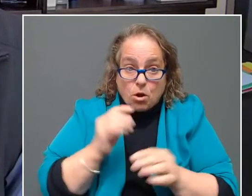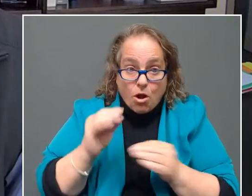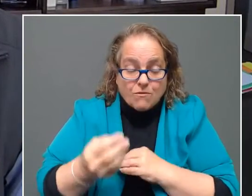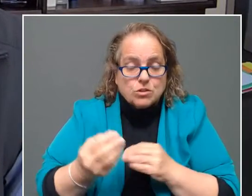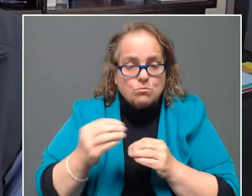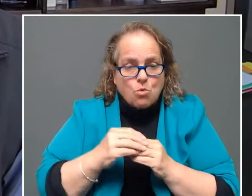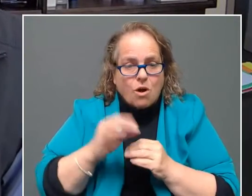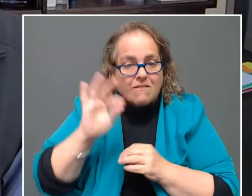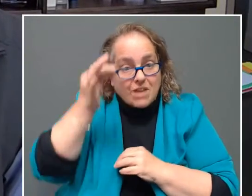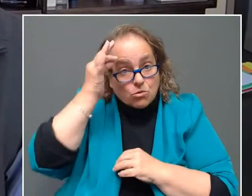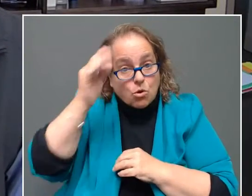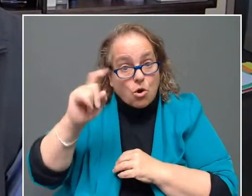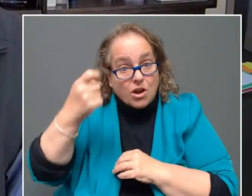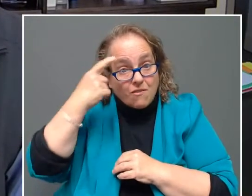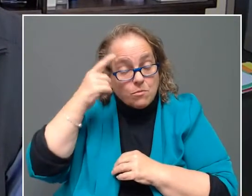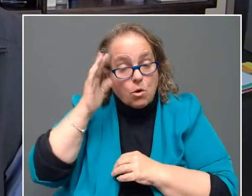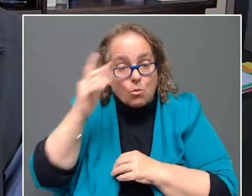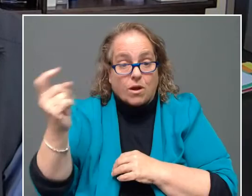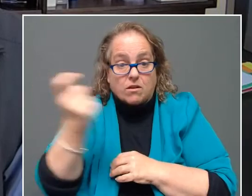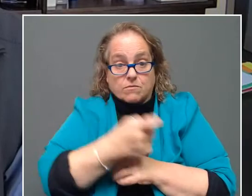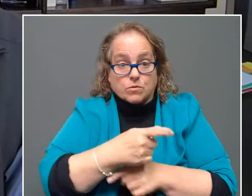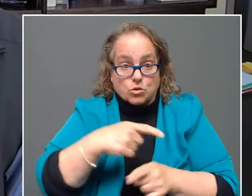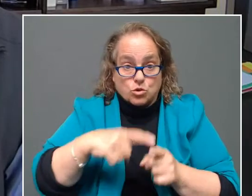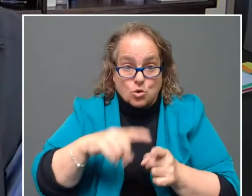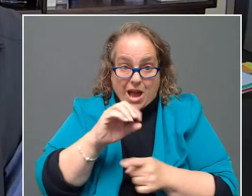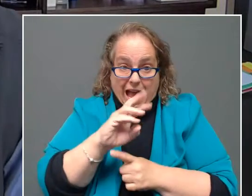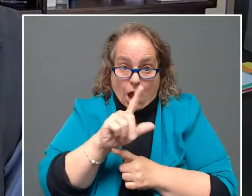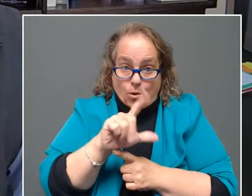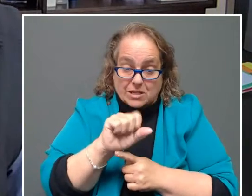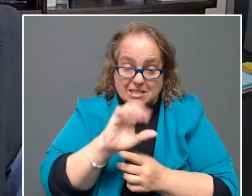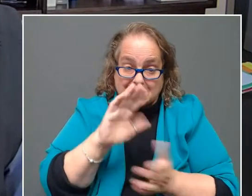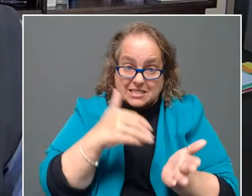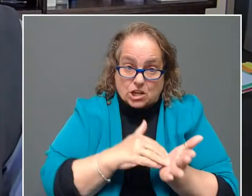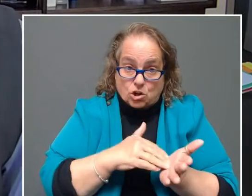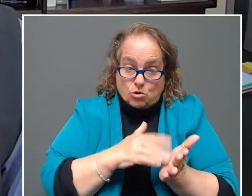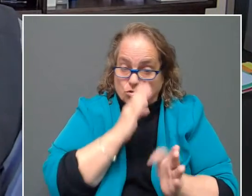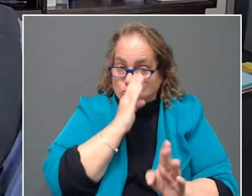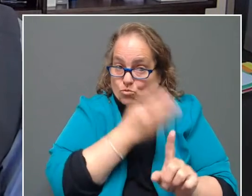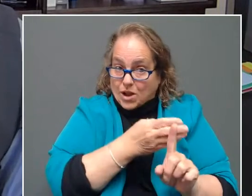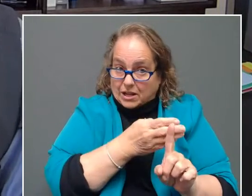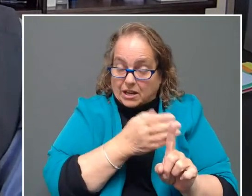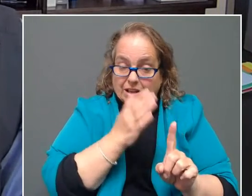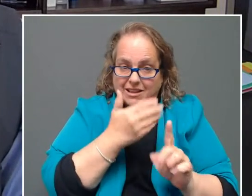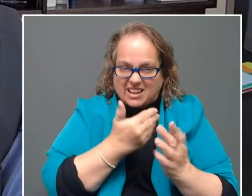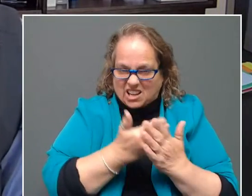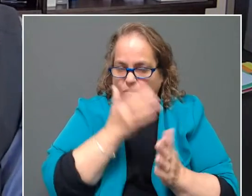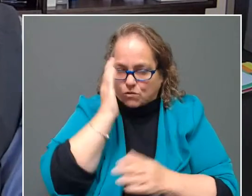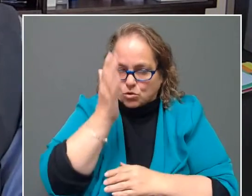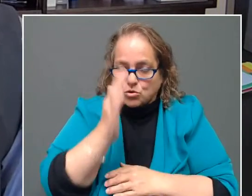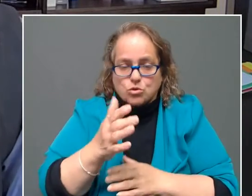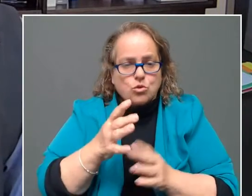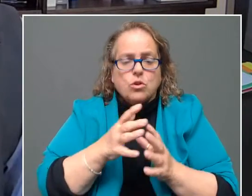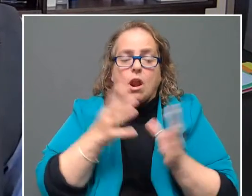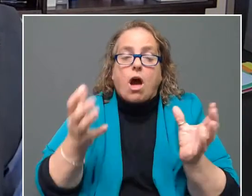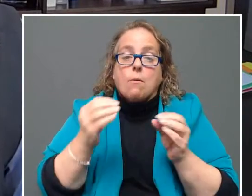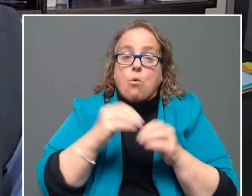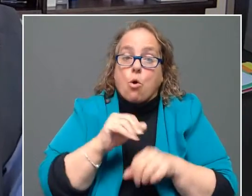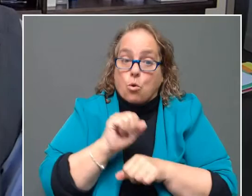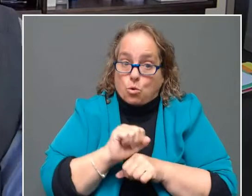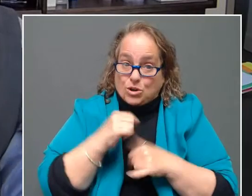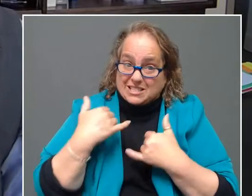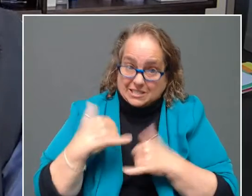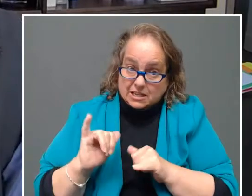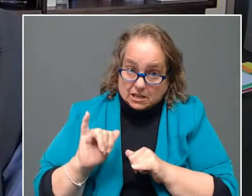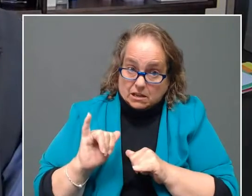dialysis centers directly in the very near future. So there's a lot more work still to be done. But for where we